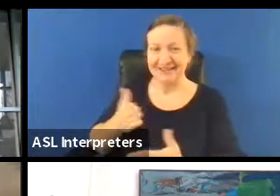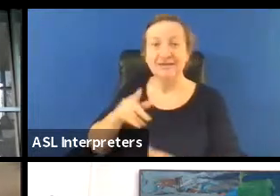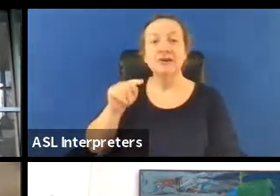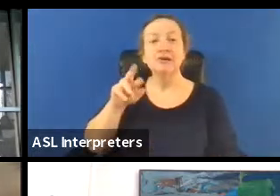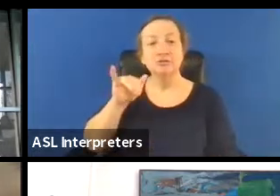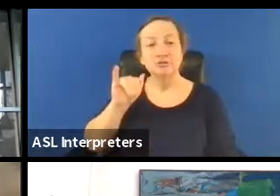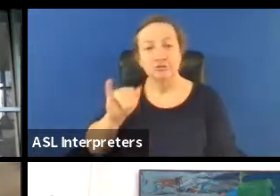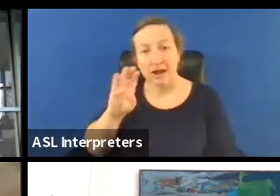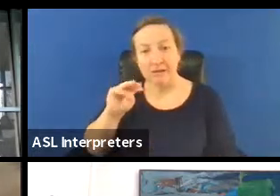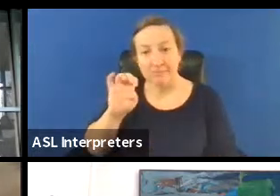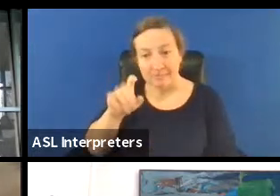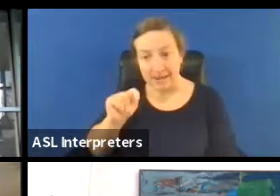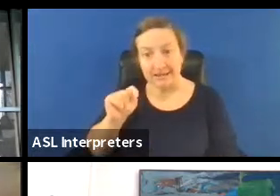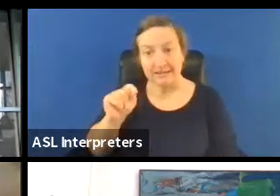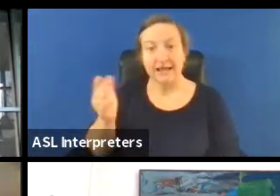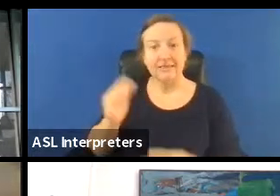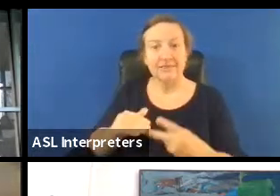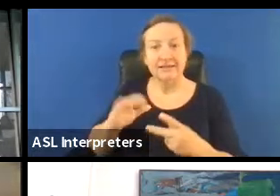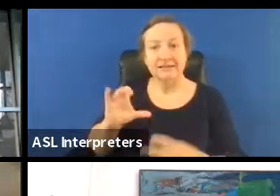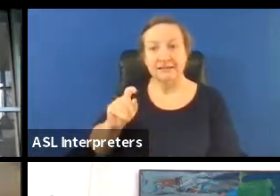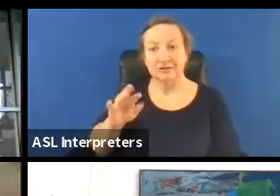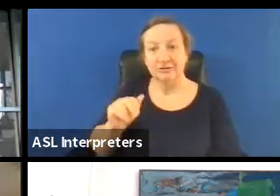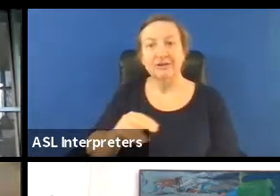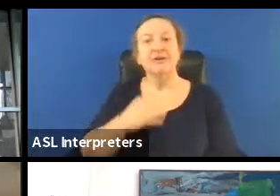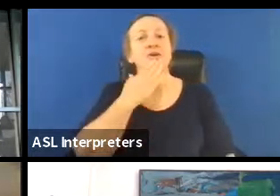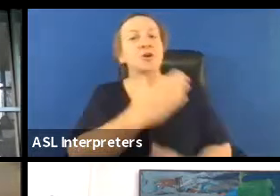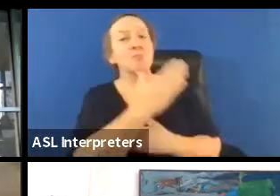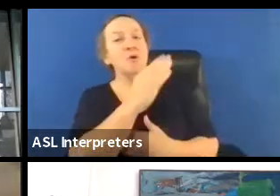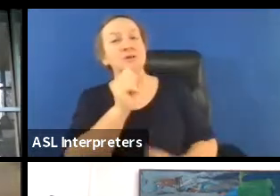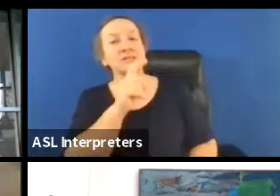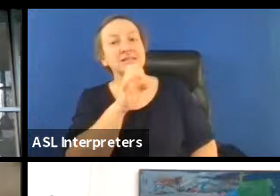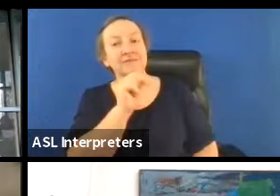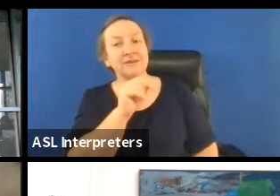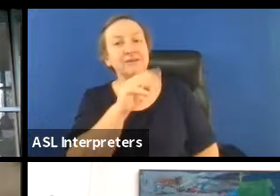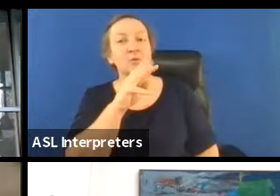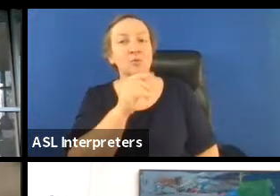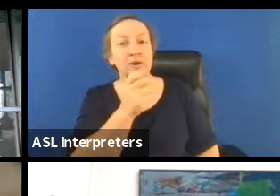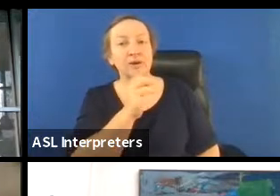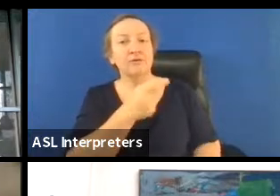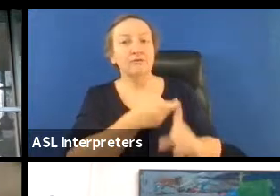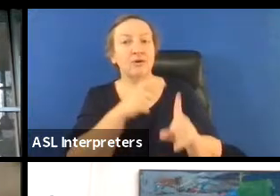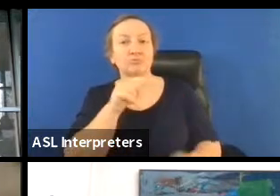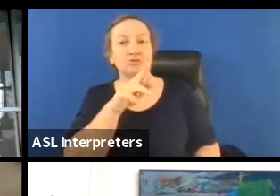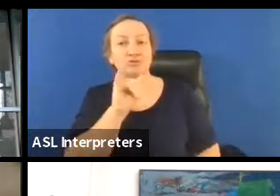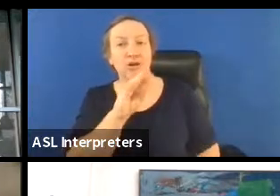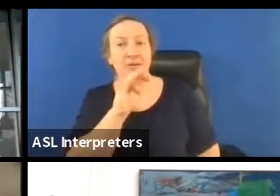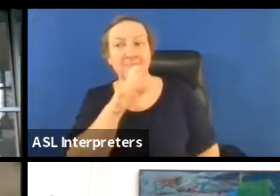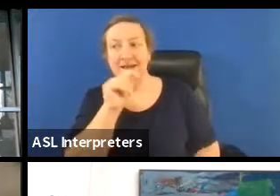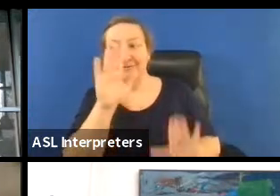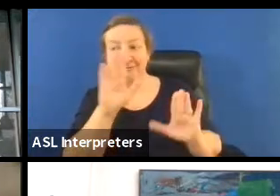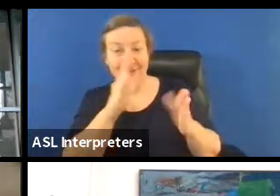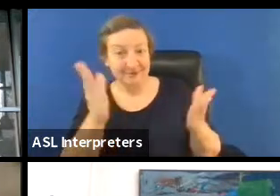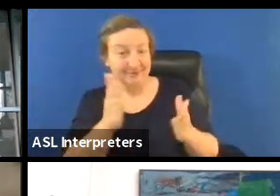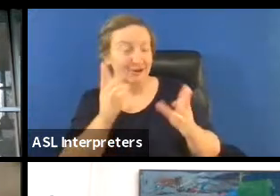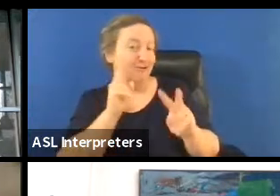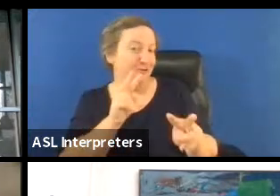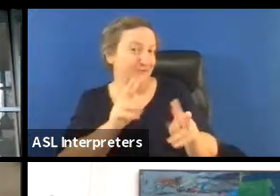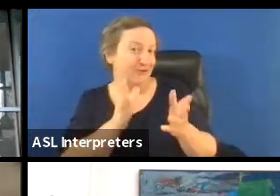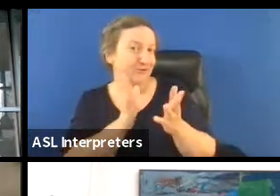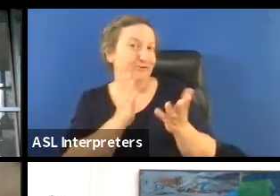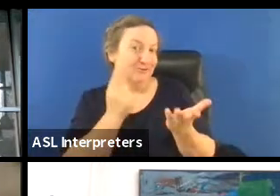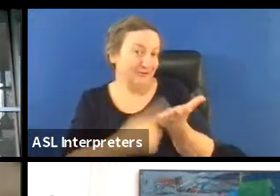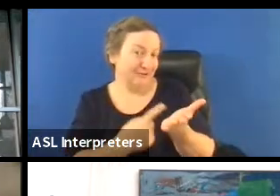then CTRAN. Good morning, Stephen Witter from TriMet. It's just great to be here and look forward to the conversation.